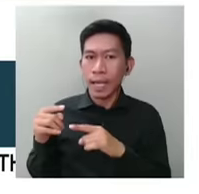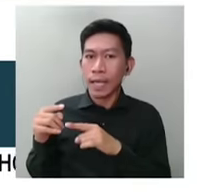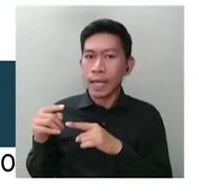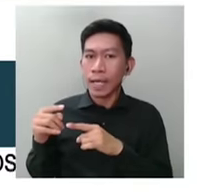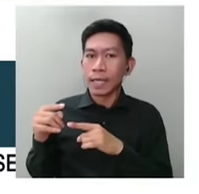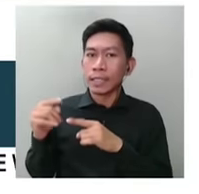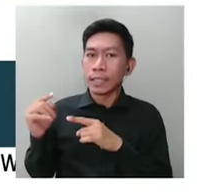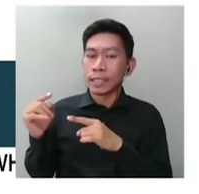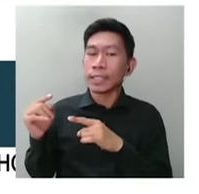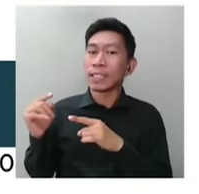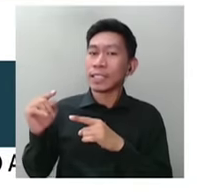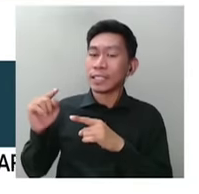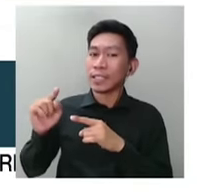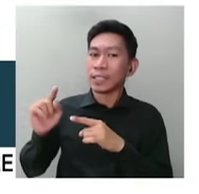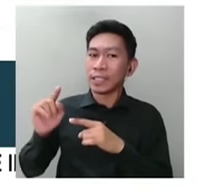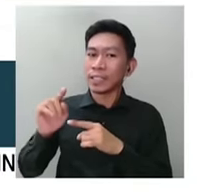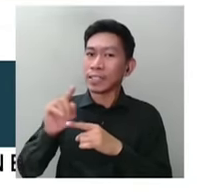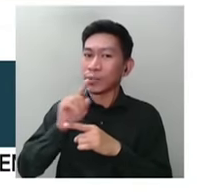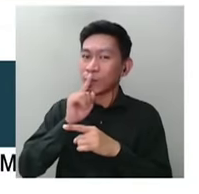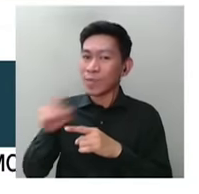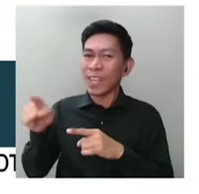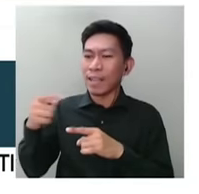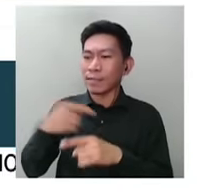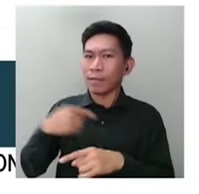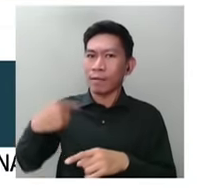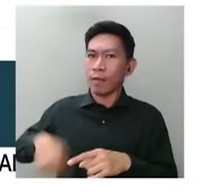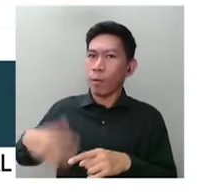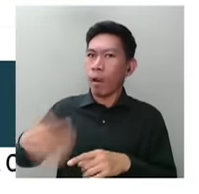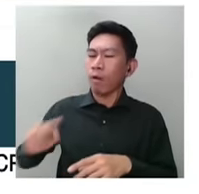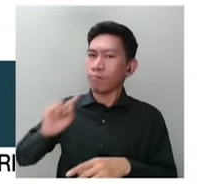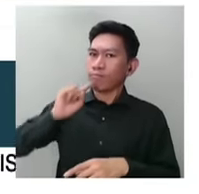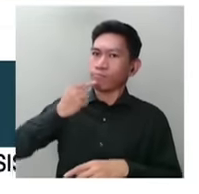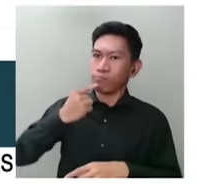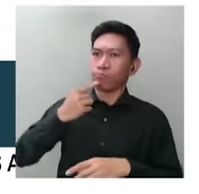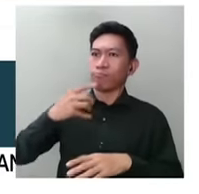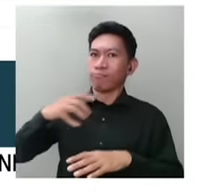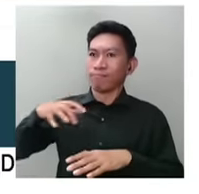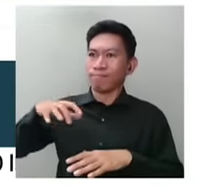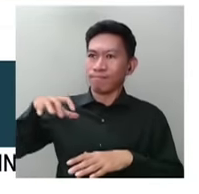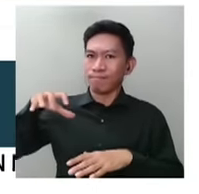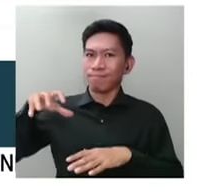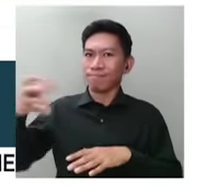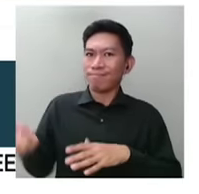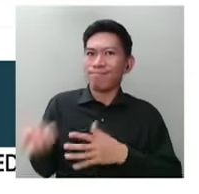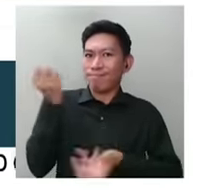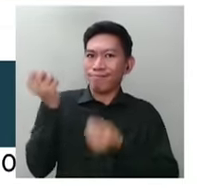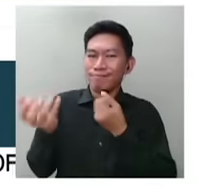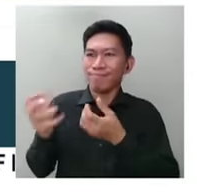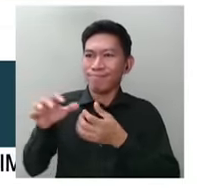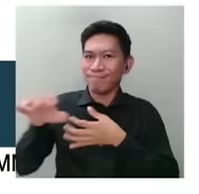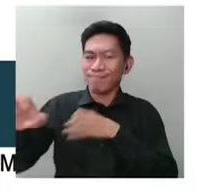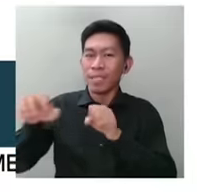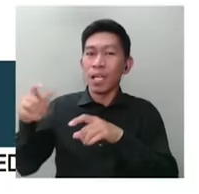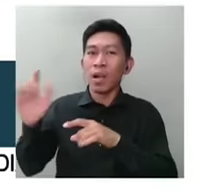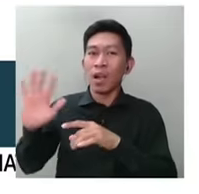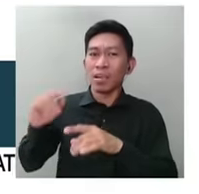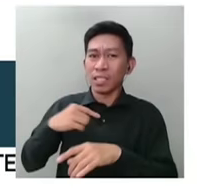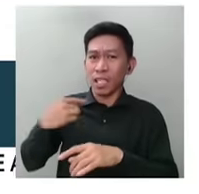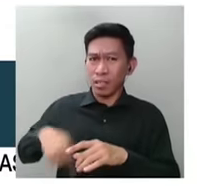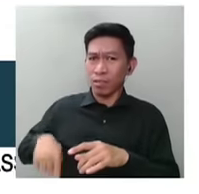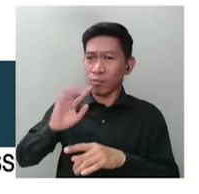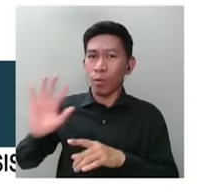is showing its determination. You know, China, of course, has this determination because from their perspective, China now has developed